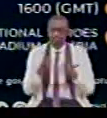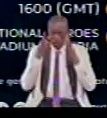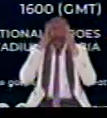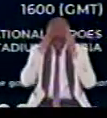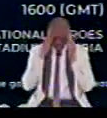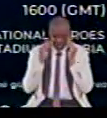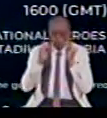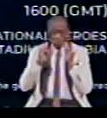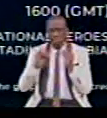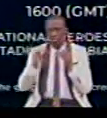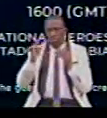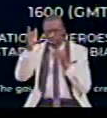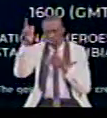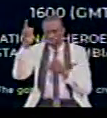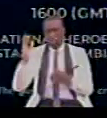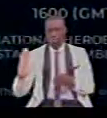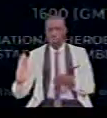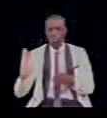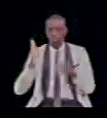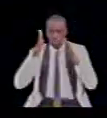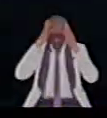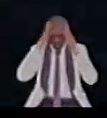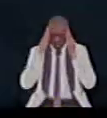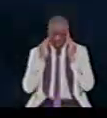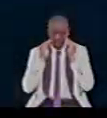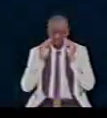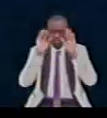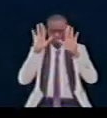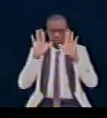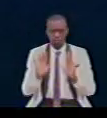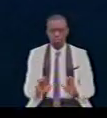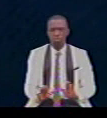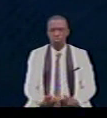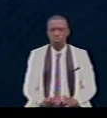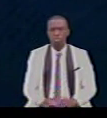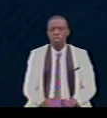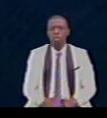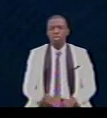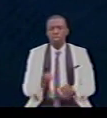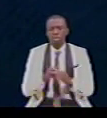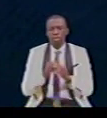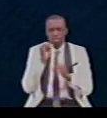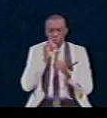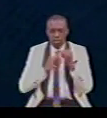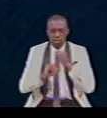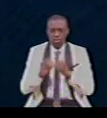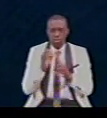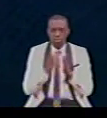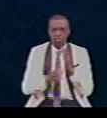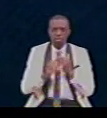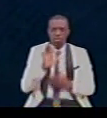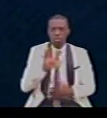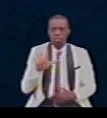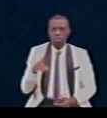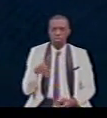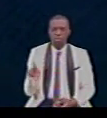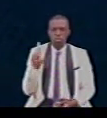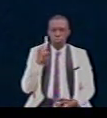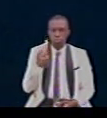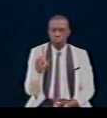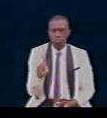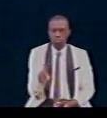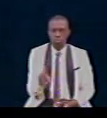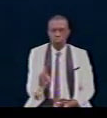experience miracles I see a chapter 55 a reading from verse 1